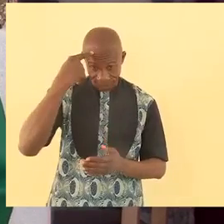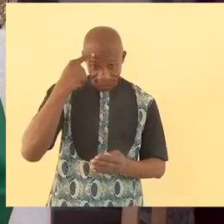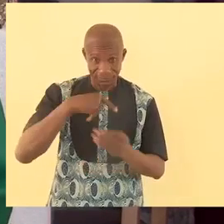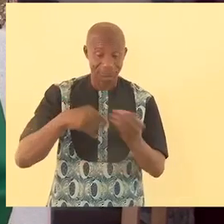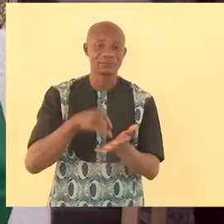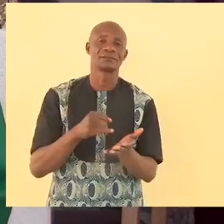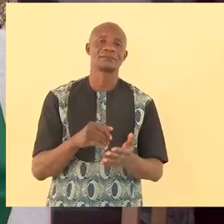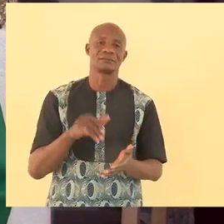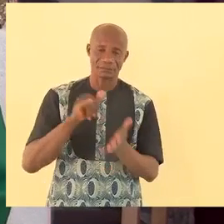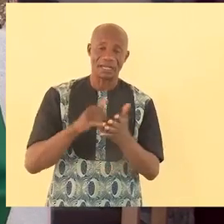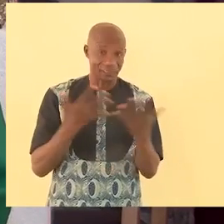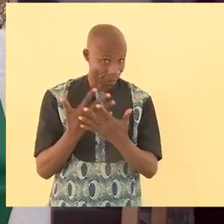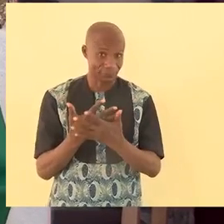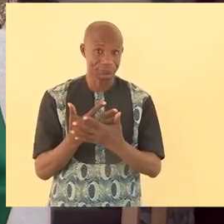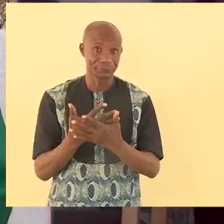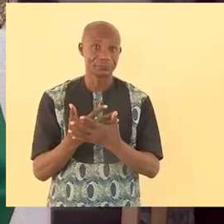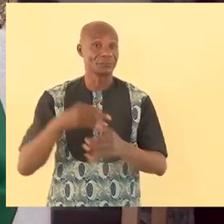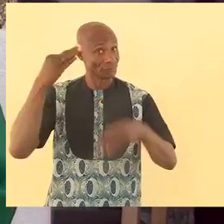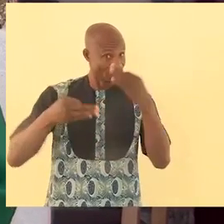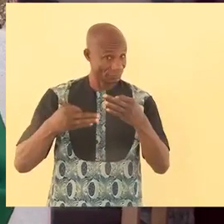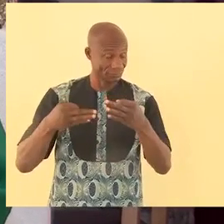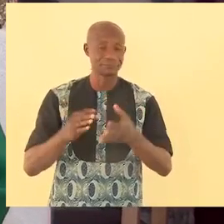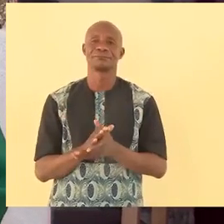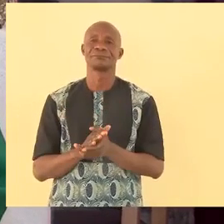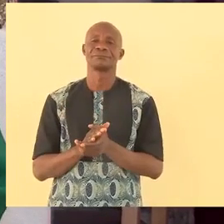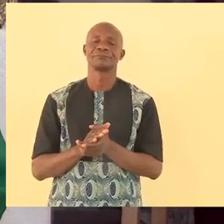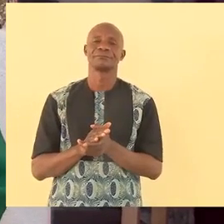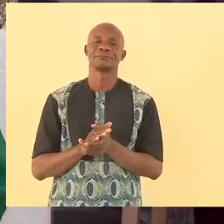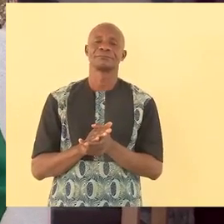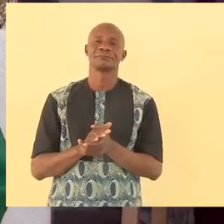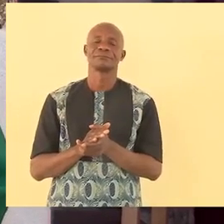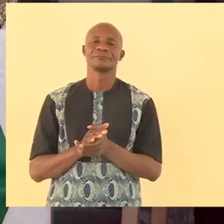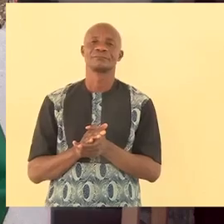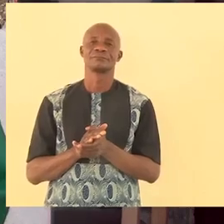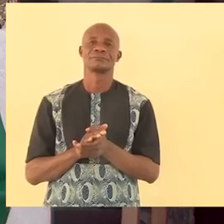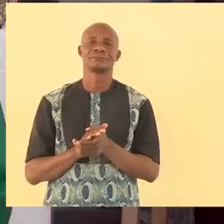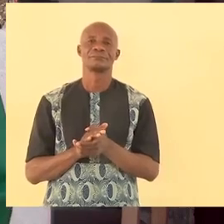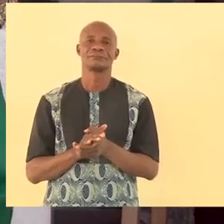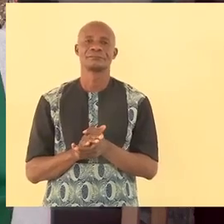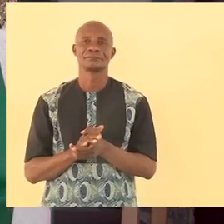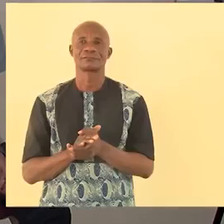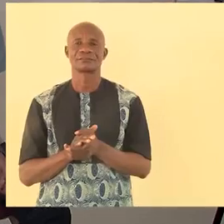Think about that. Is that fear justified?